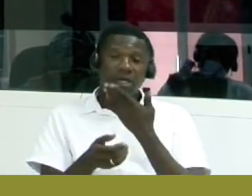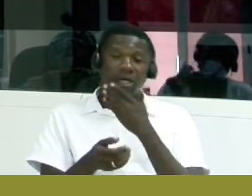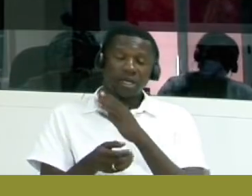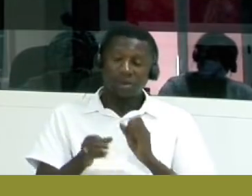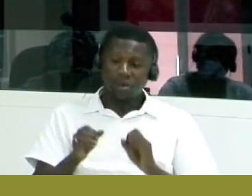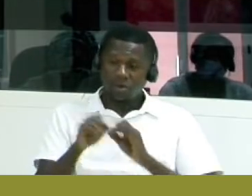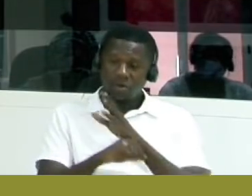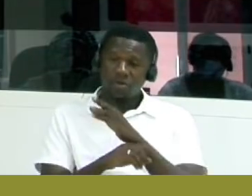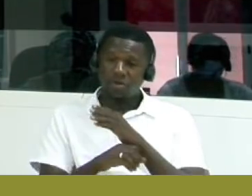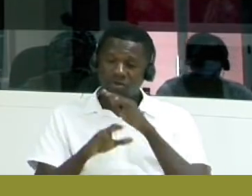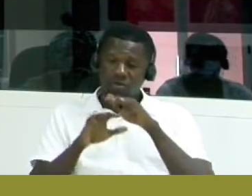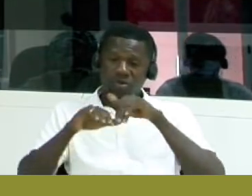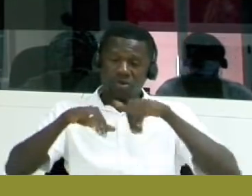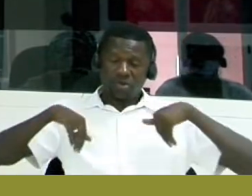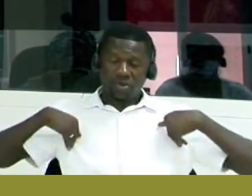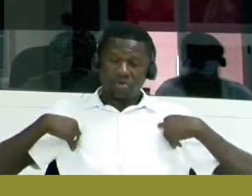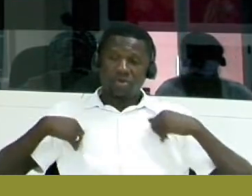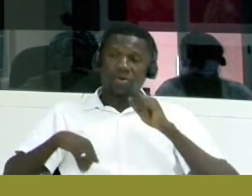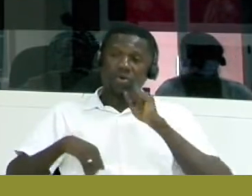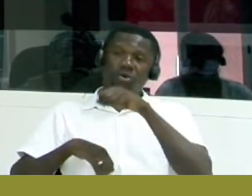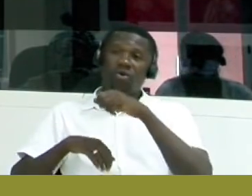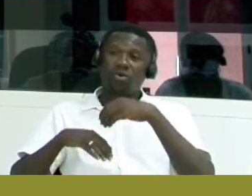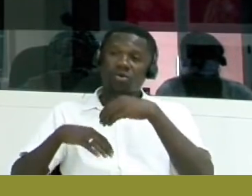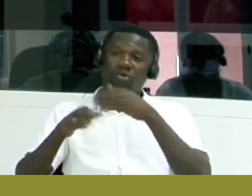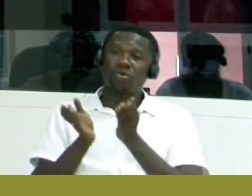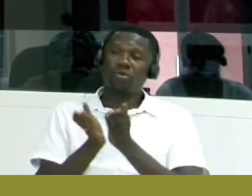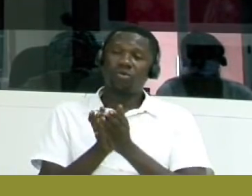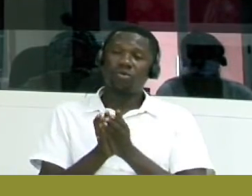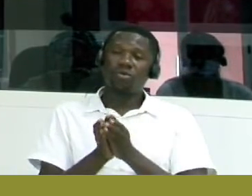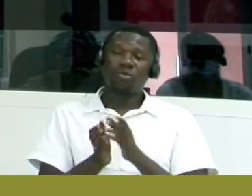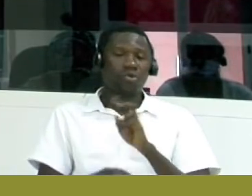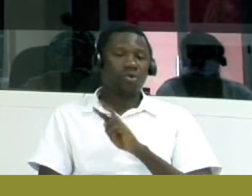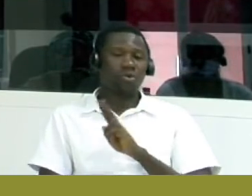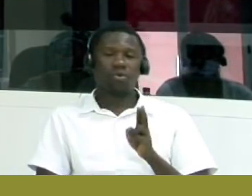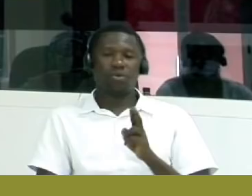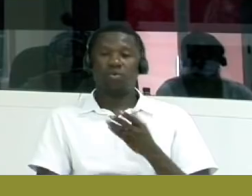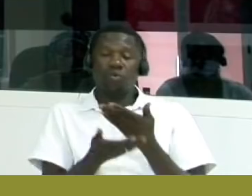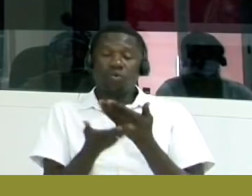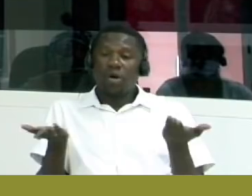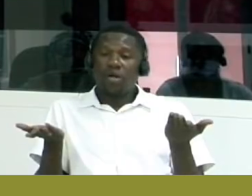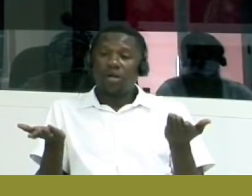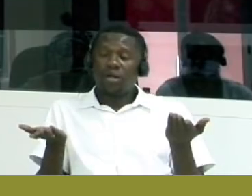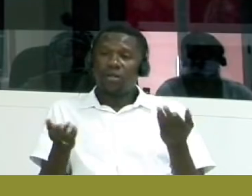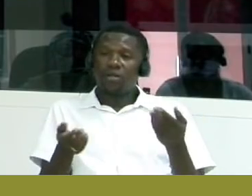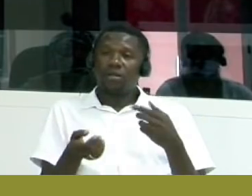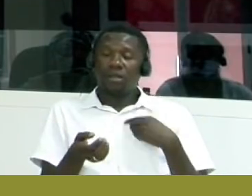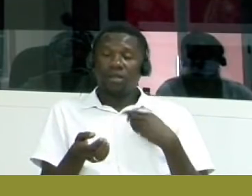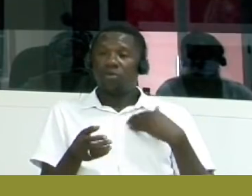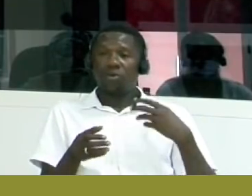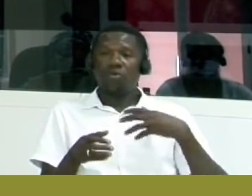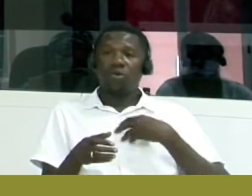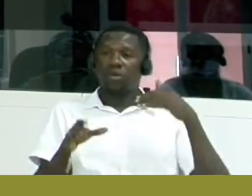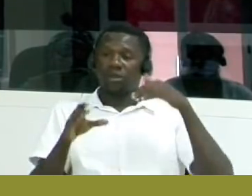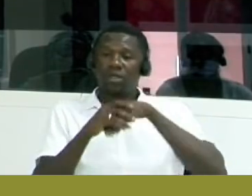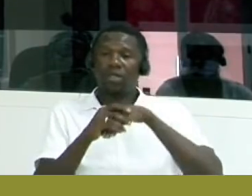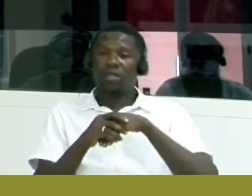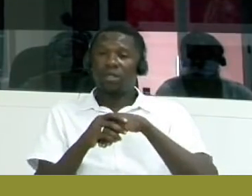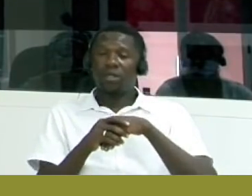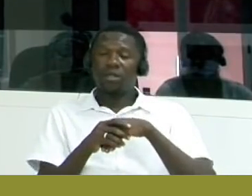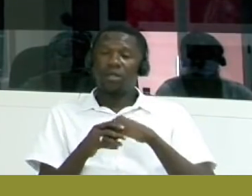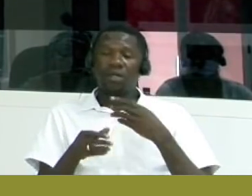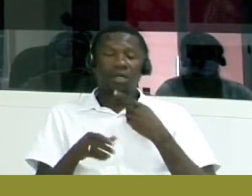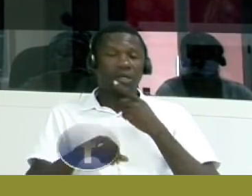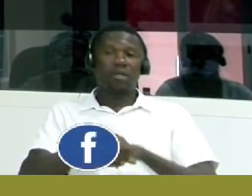to withdraw your forces? No, certainly not. Why didn't you? I didn't want to get involved at that point in time.